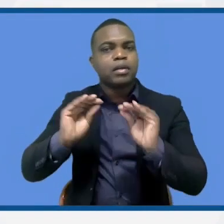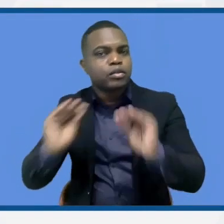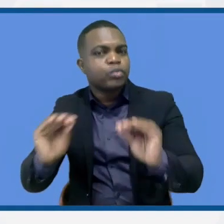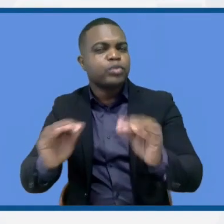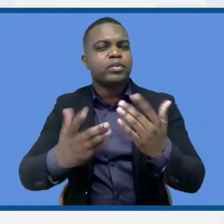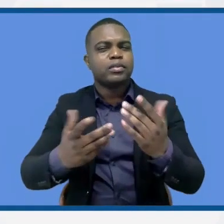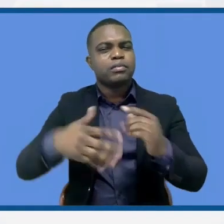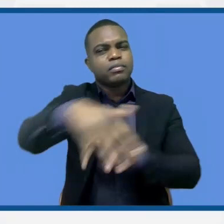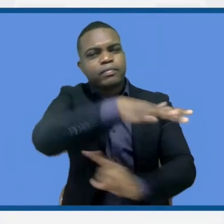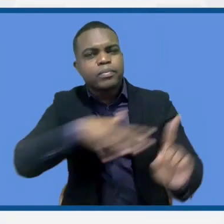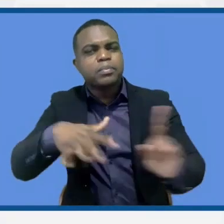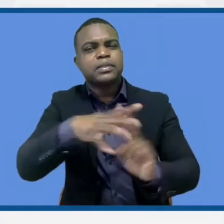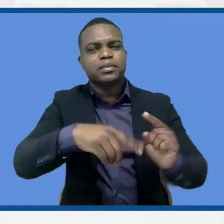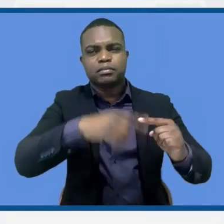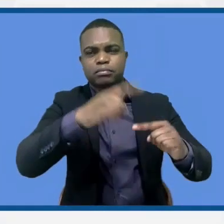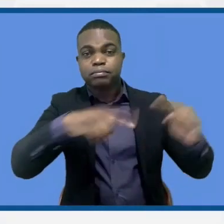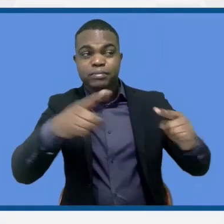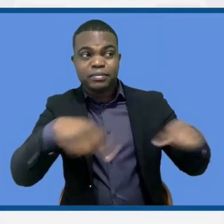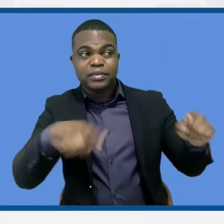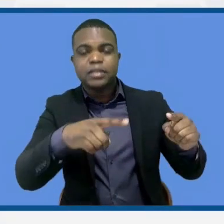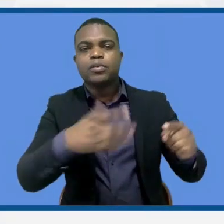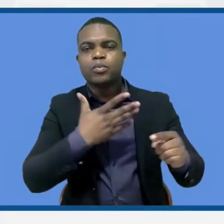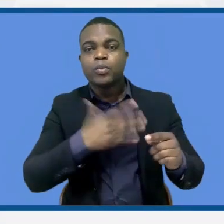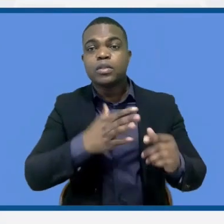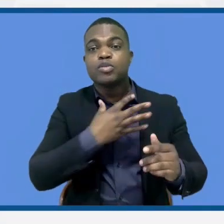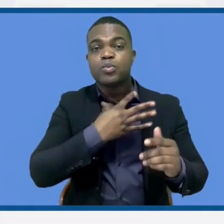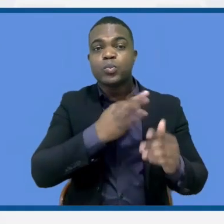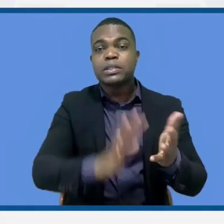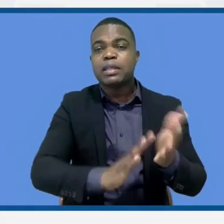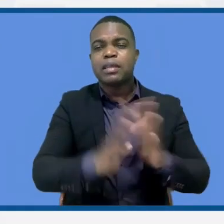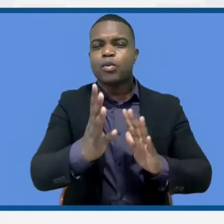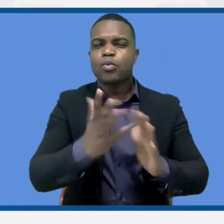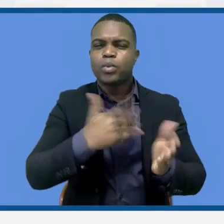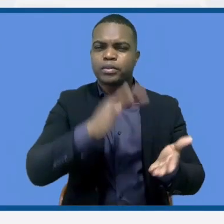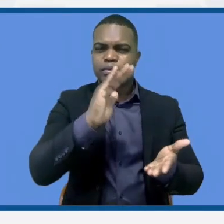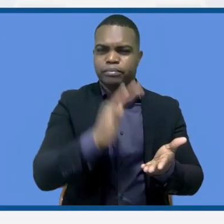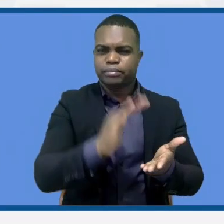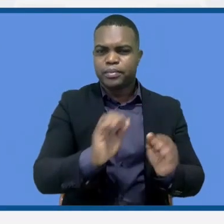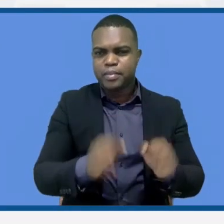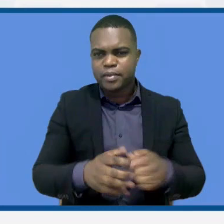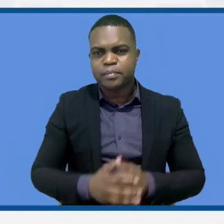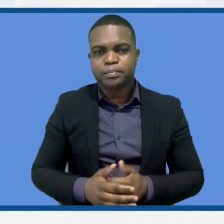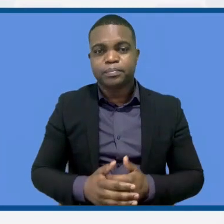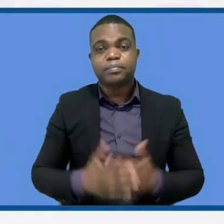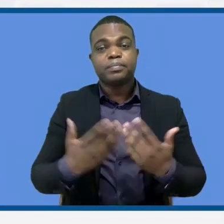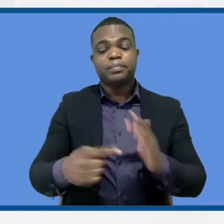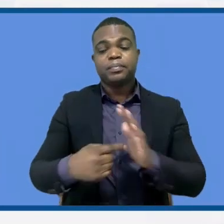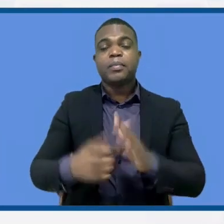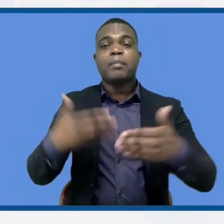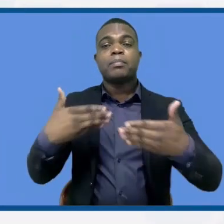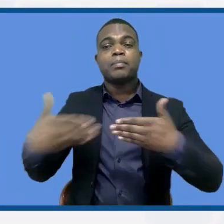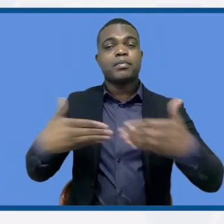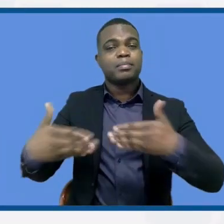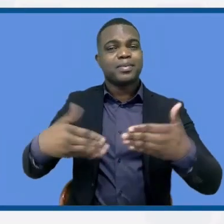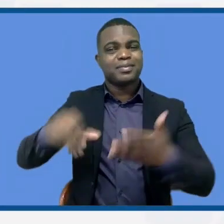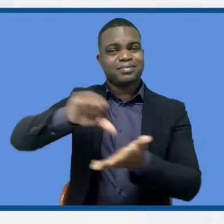region of the world. That's just statistics. And so we need to find out how infrastructure can help